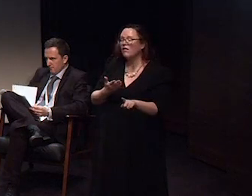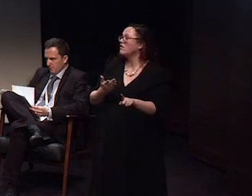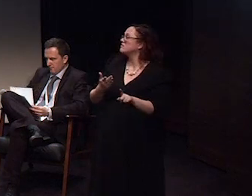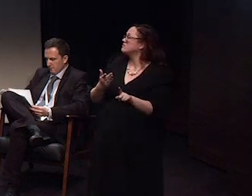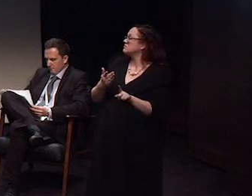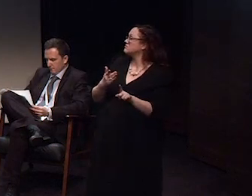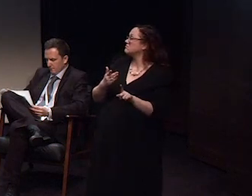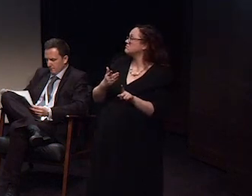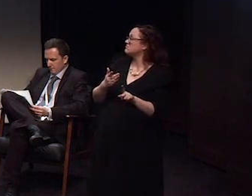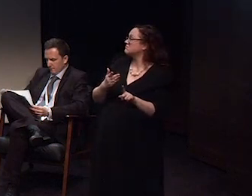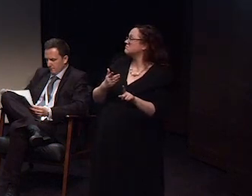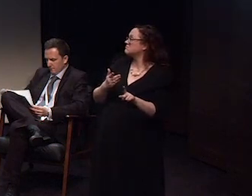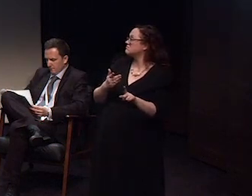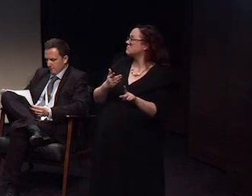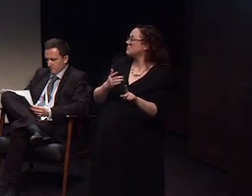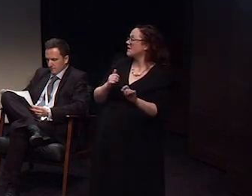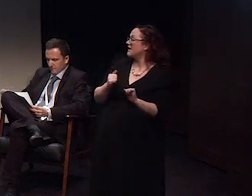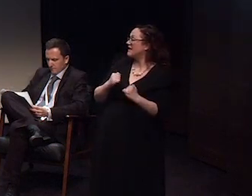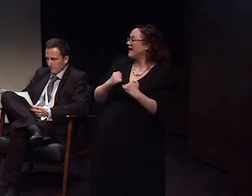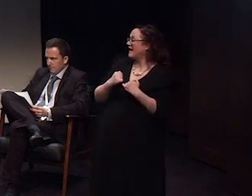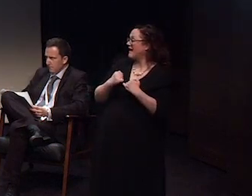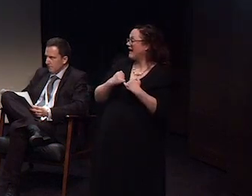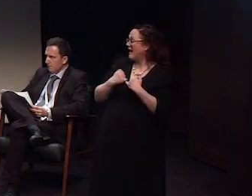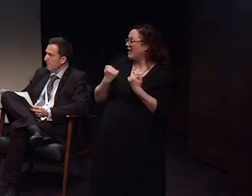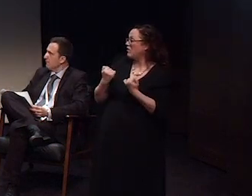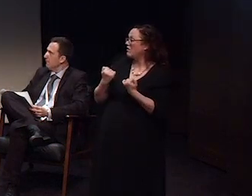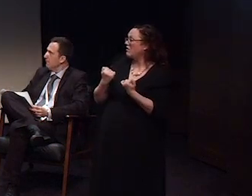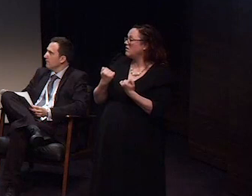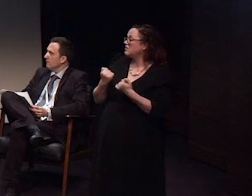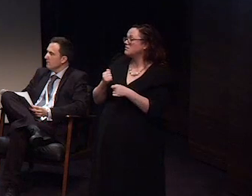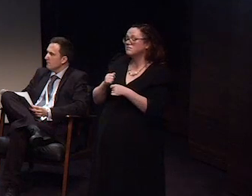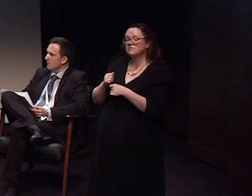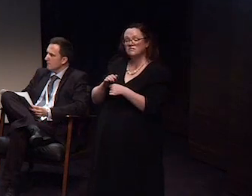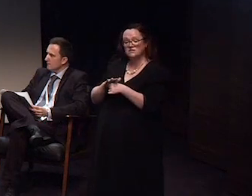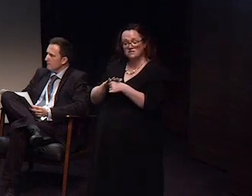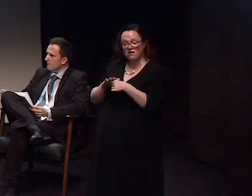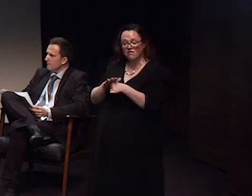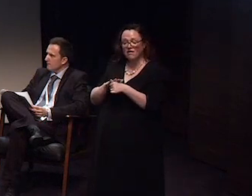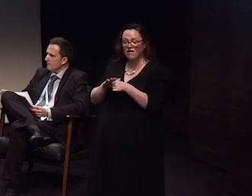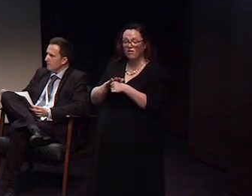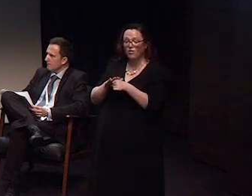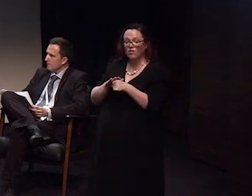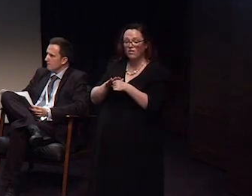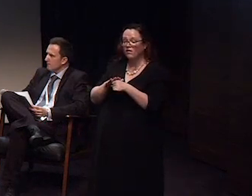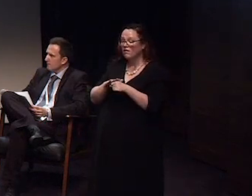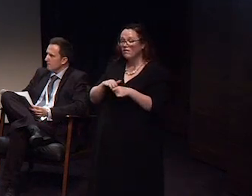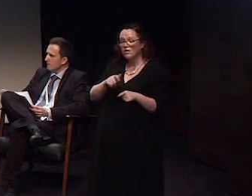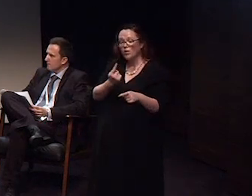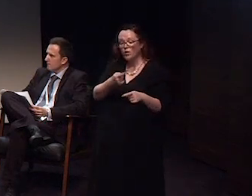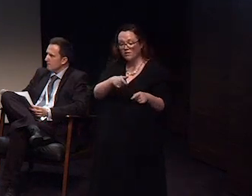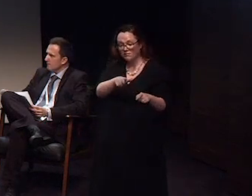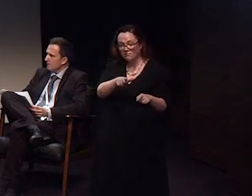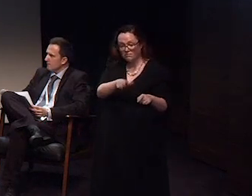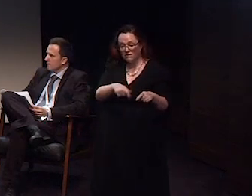dispatcher. So in our simulation, it takes 30 seconds to locate the victims and 1